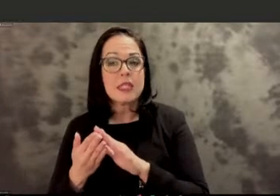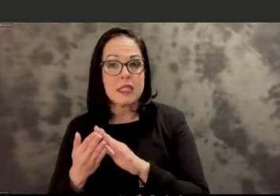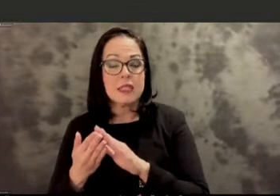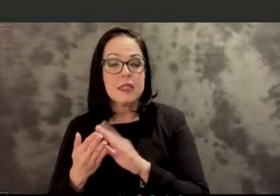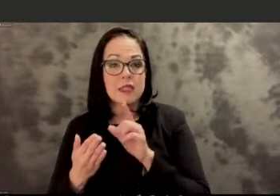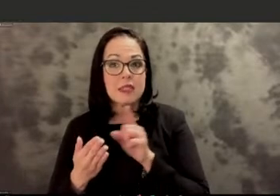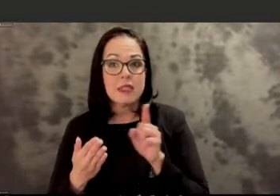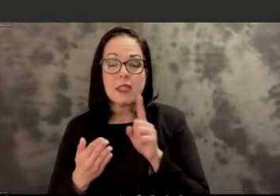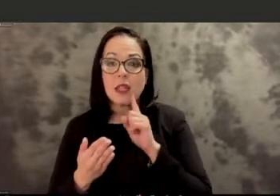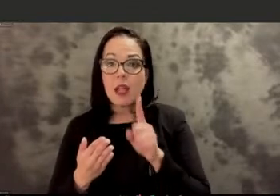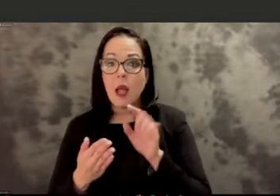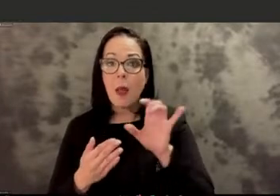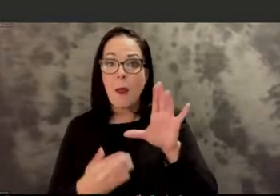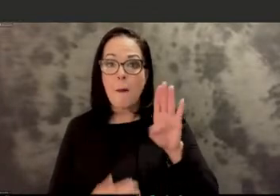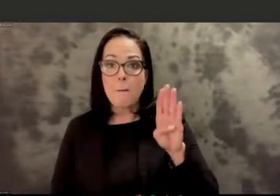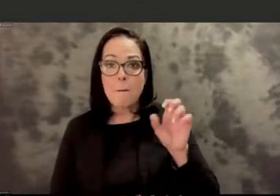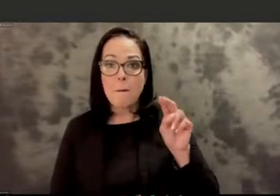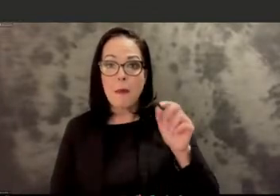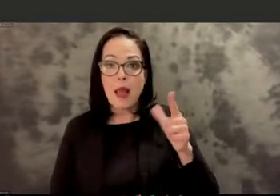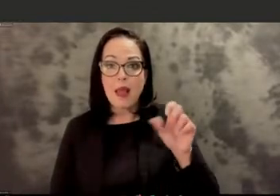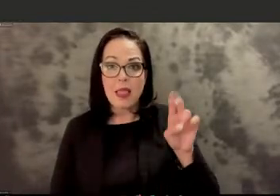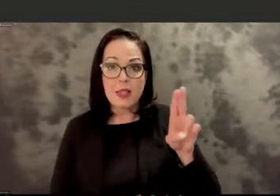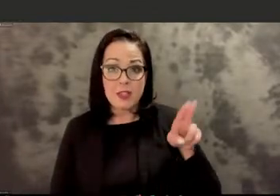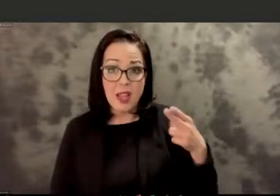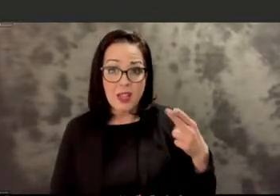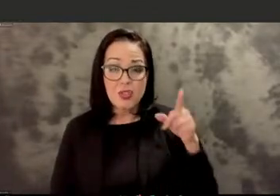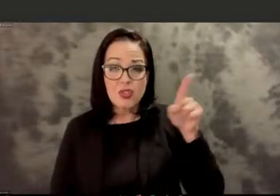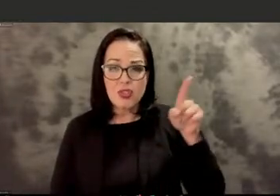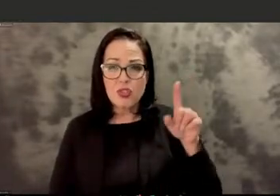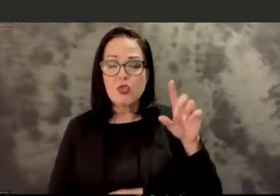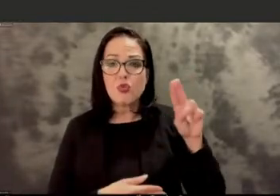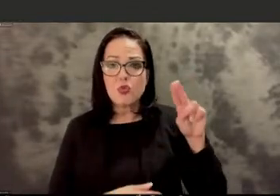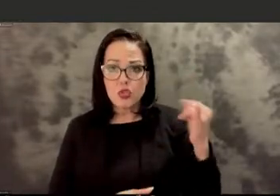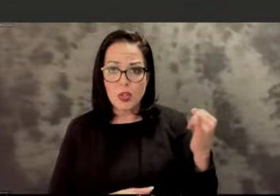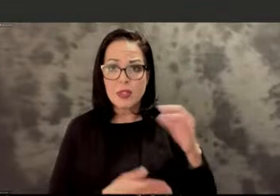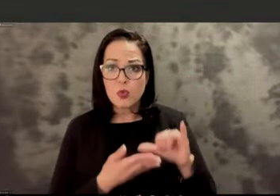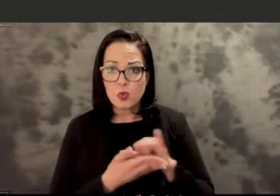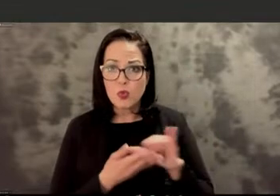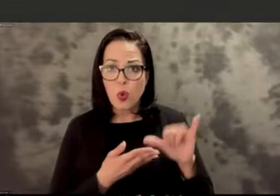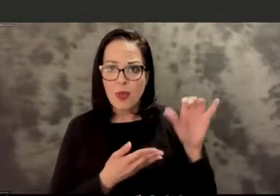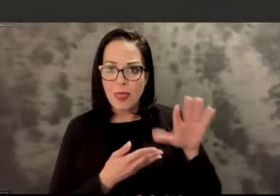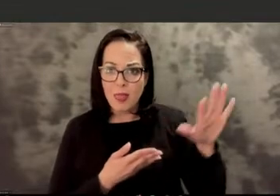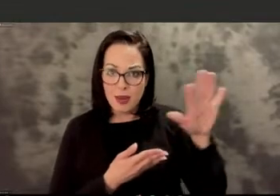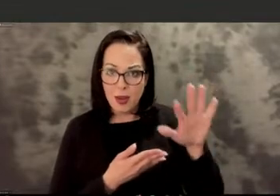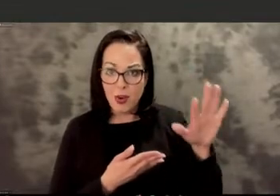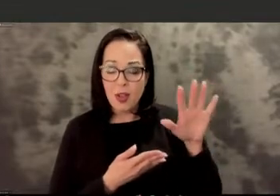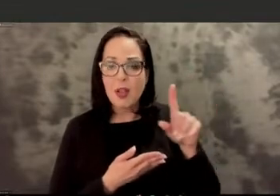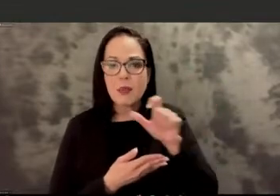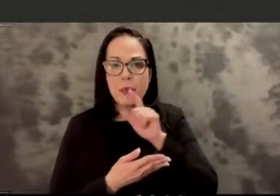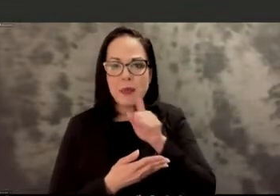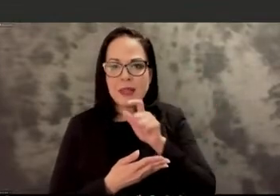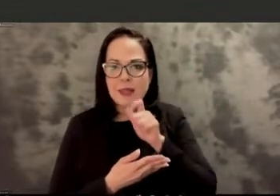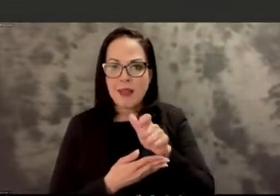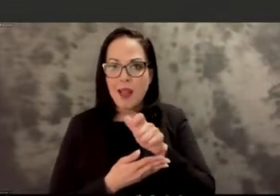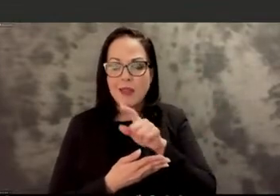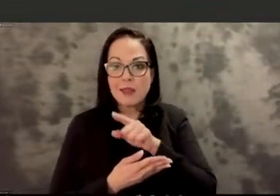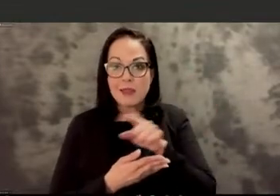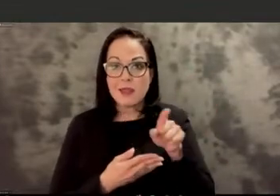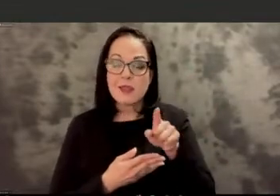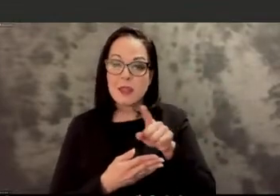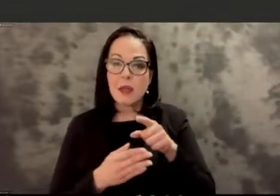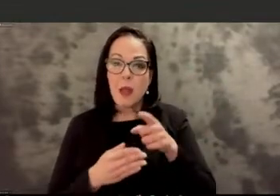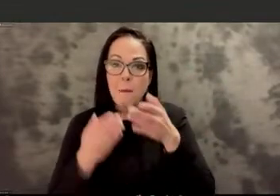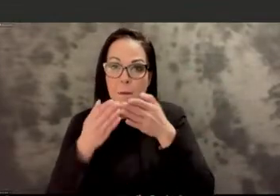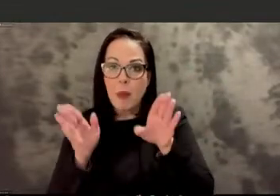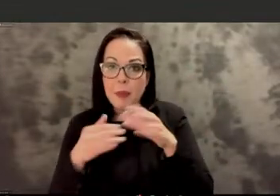the Bangladeshi community in New Jersey, New York, which would not necessarily get into the public health sector.